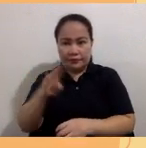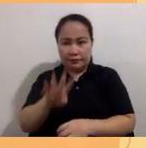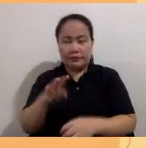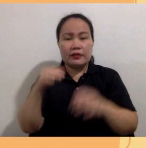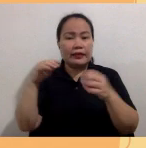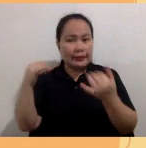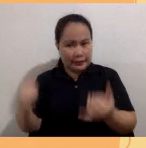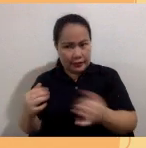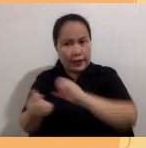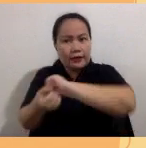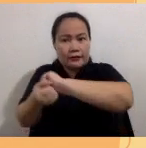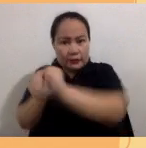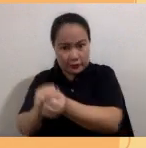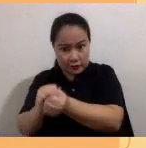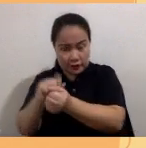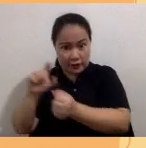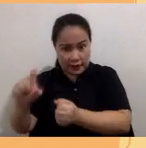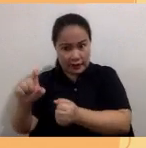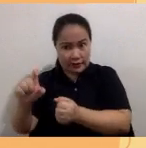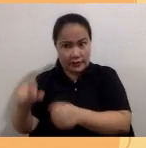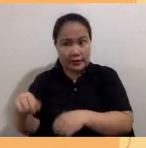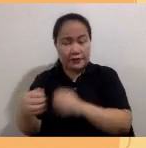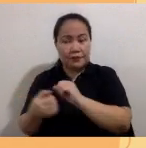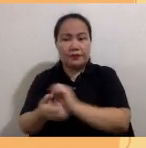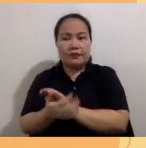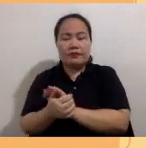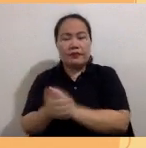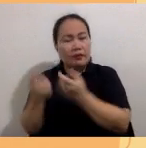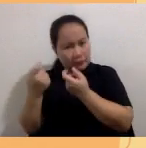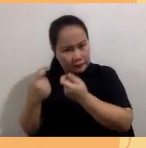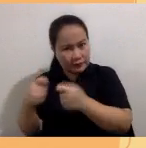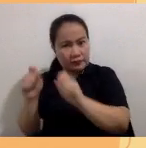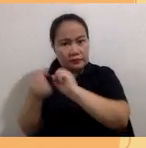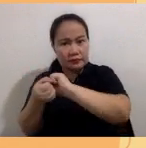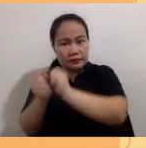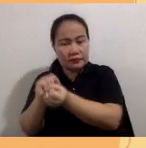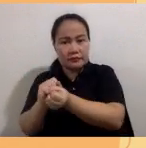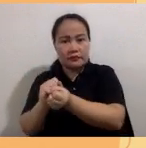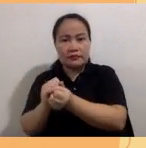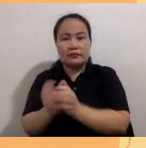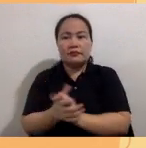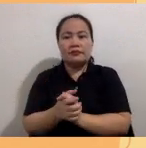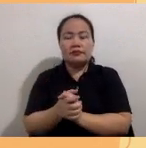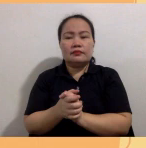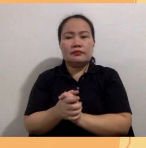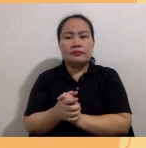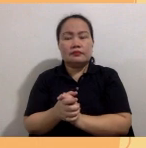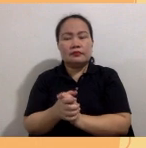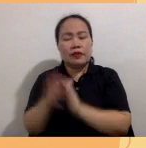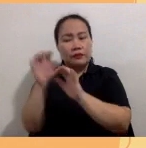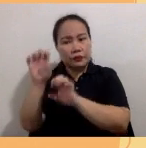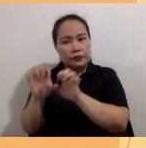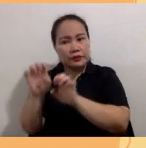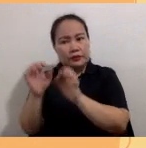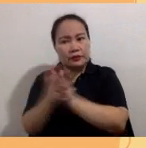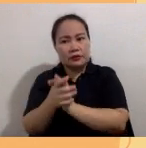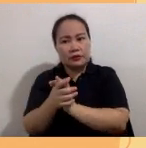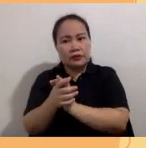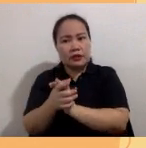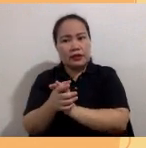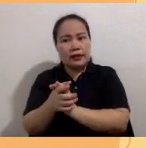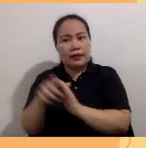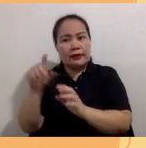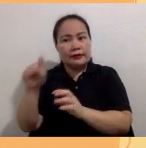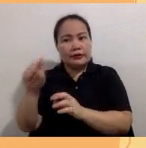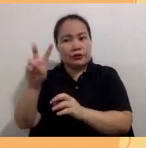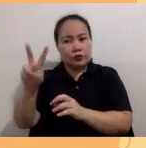1. Let us substitute also x is equal to 2. So, let us try to evaluate. So, x squared